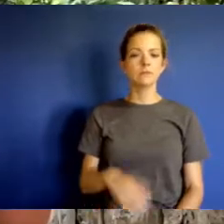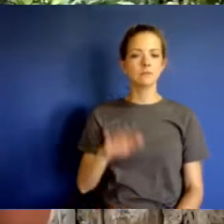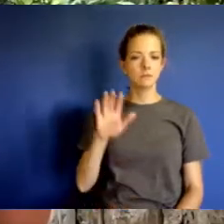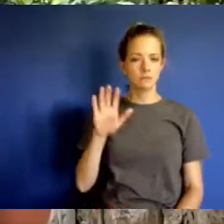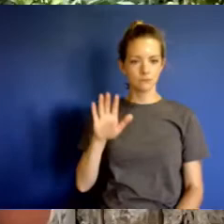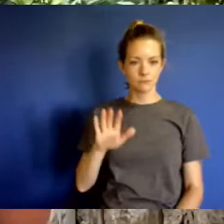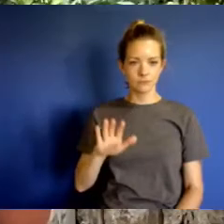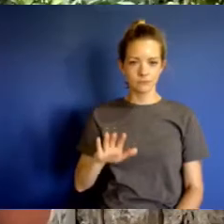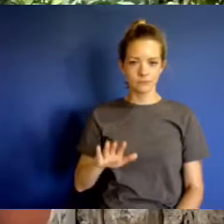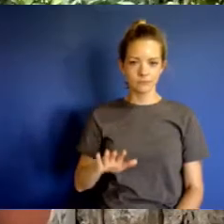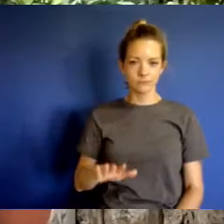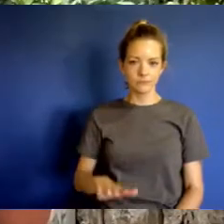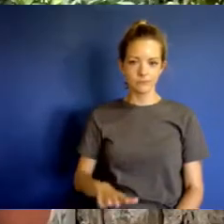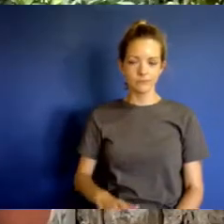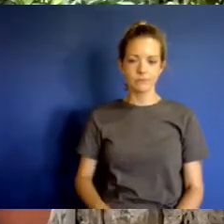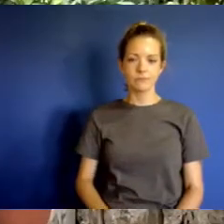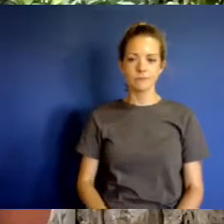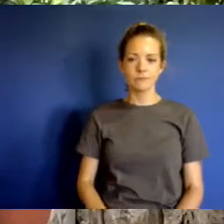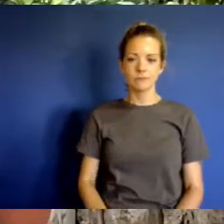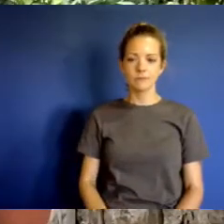Good. And release.